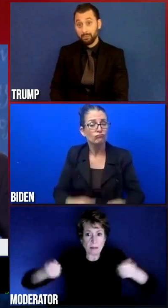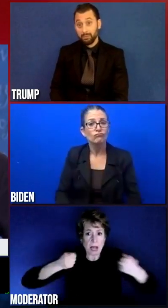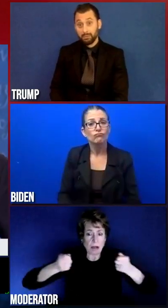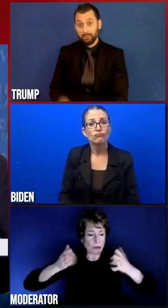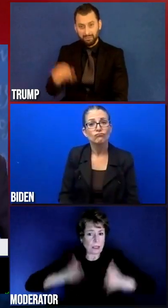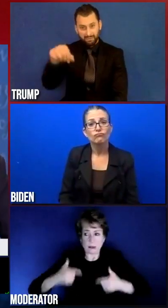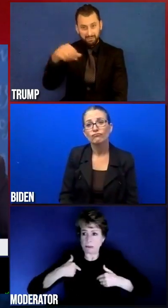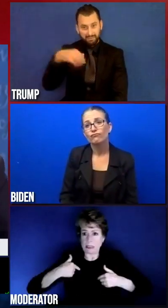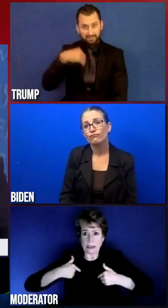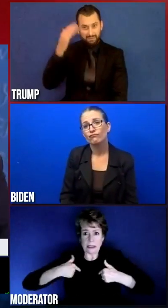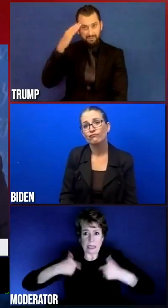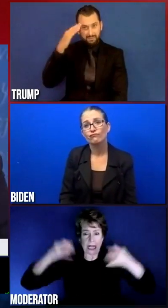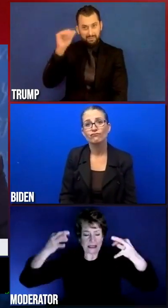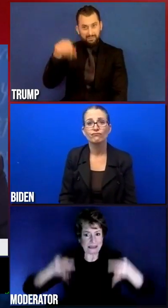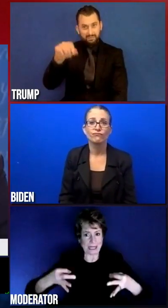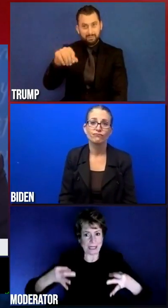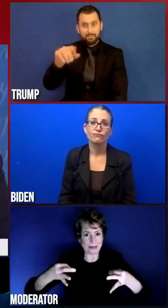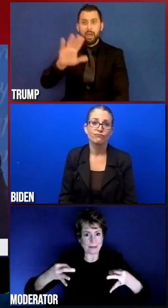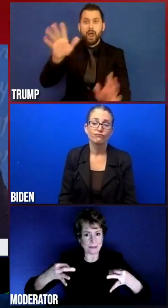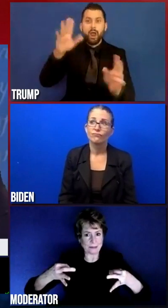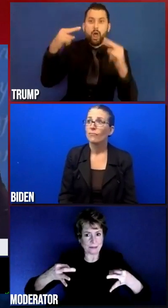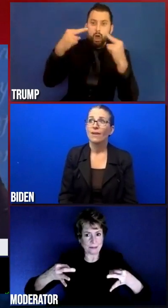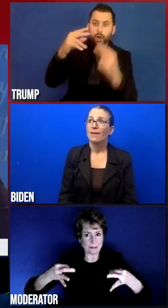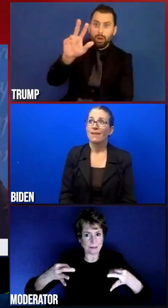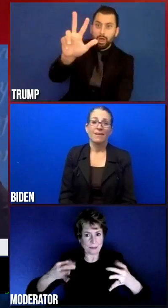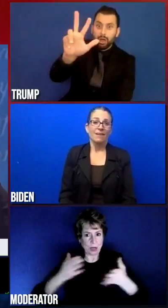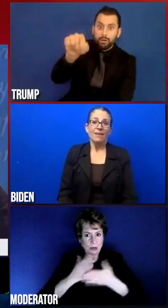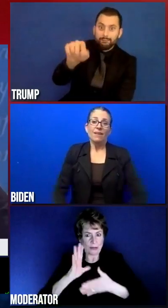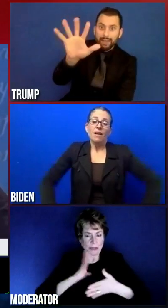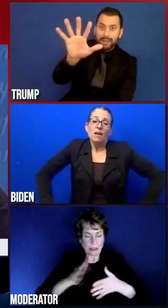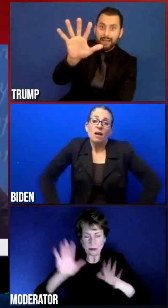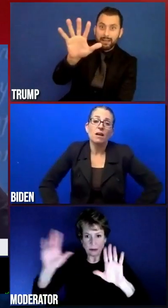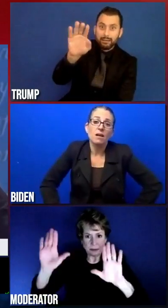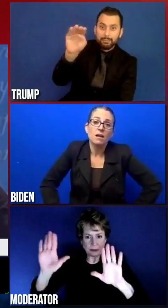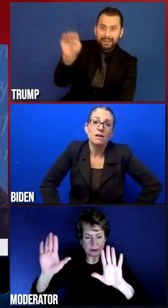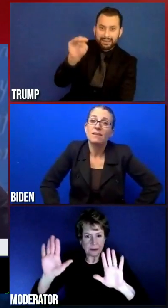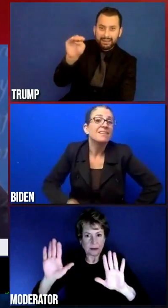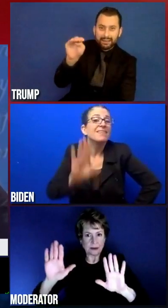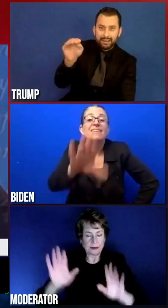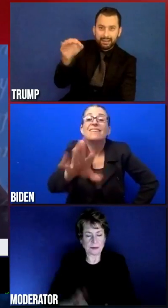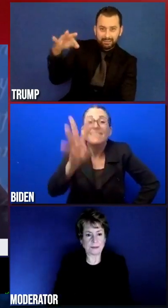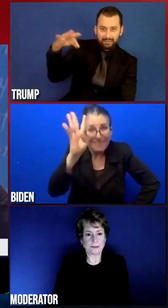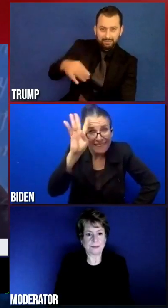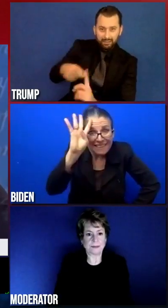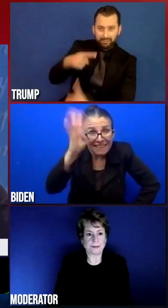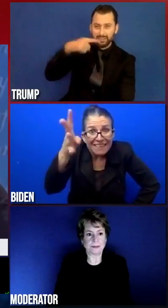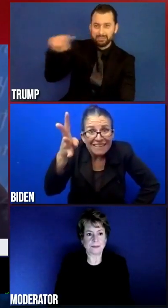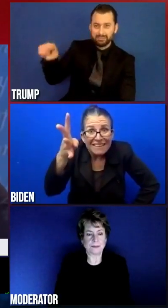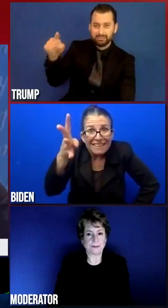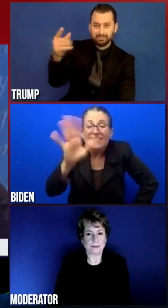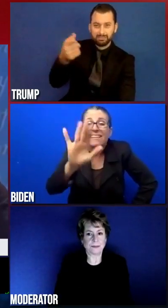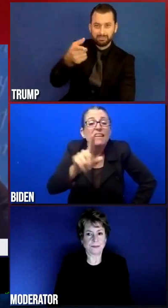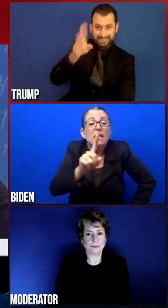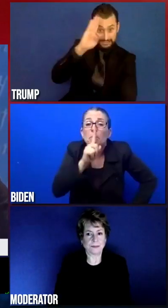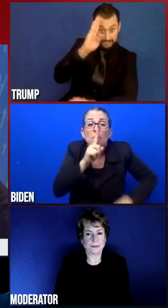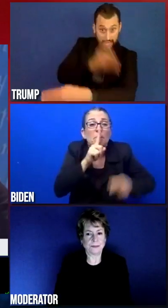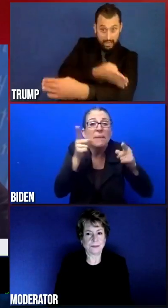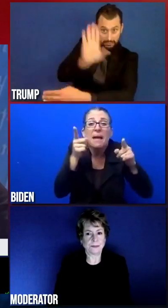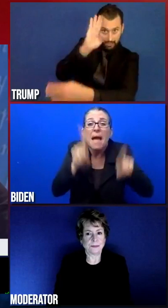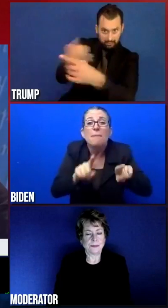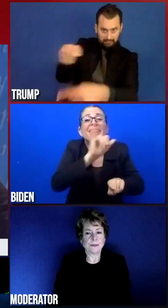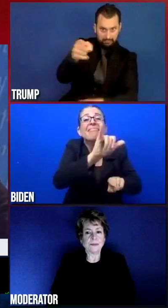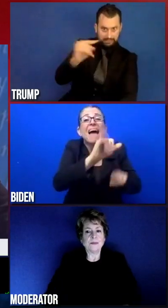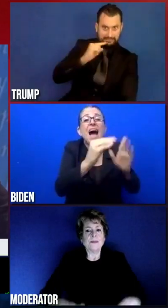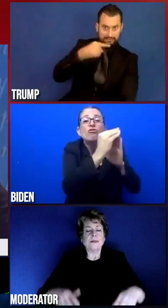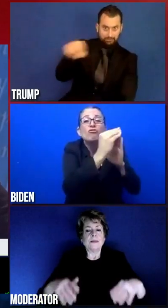million Okay, from great. the Let's mayor talk about- of Moscow. let's talk That is about- not I think true. it's a terrible That thing. report is totally Why did he get discredited. it? I Mitt think, Romney on that